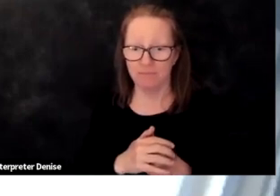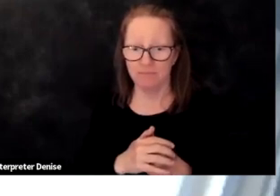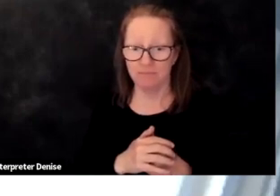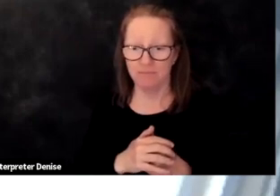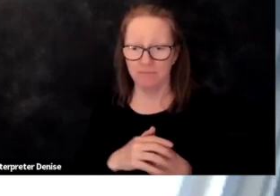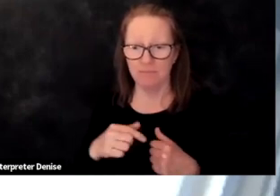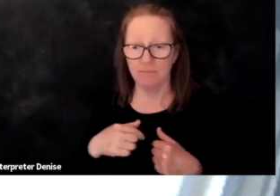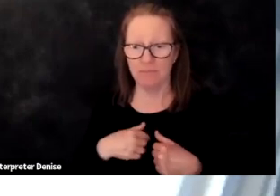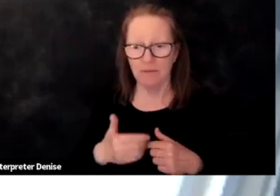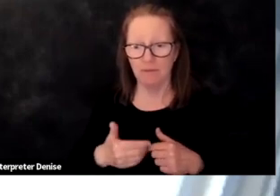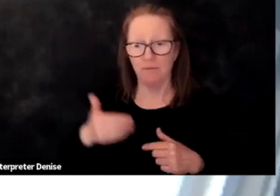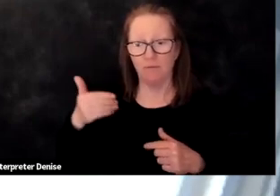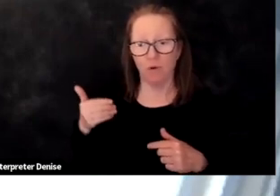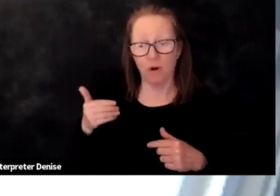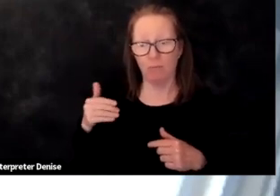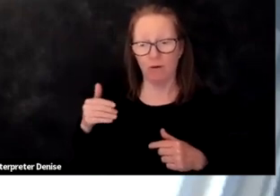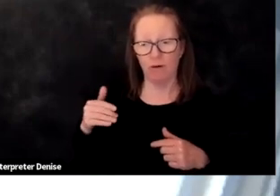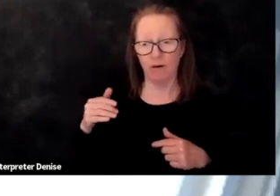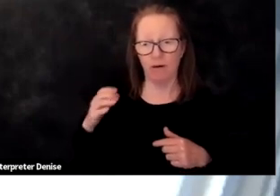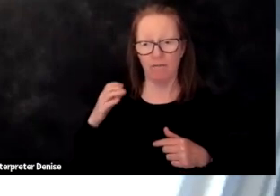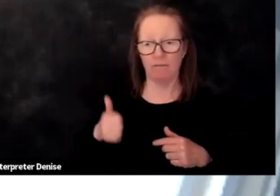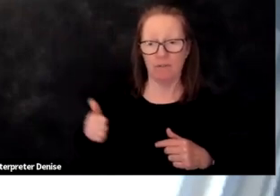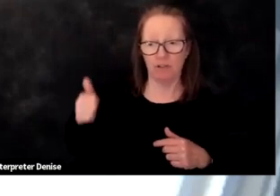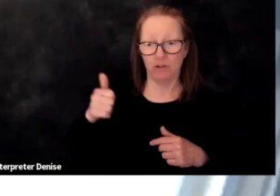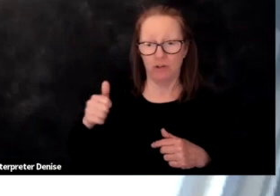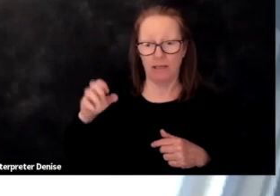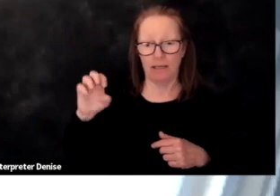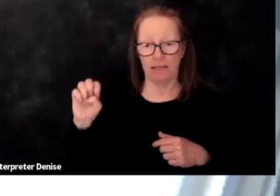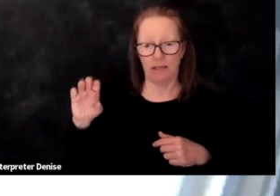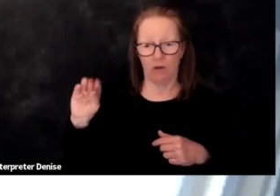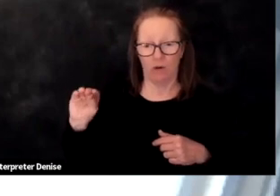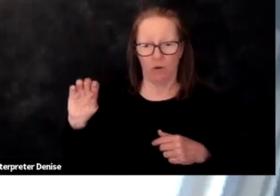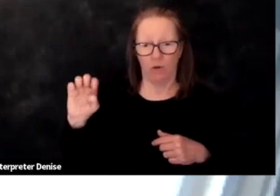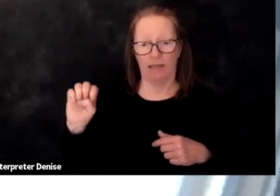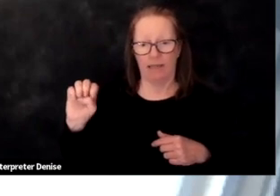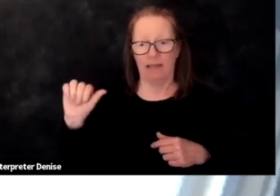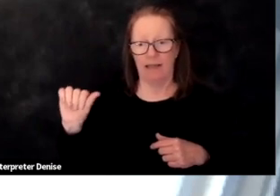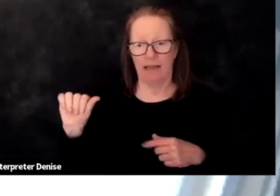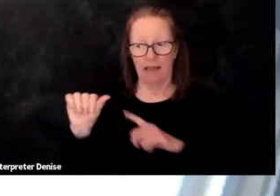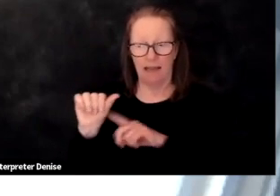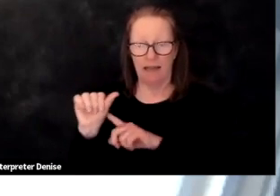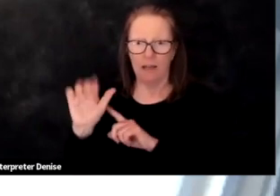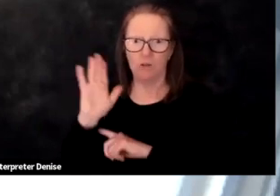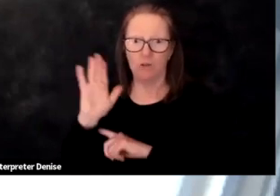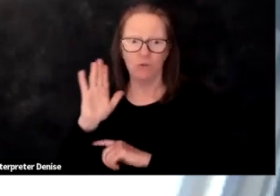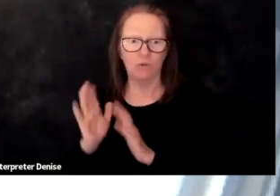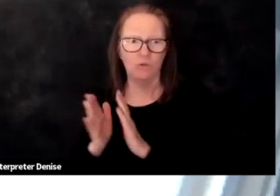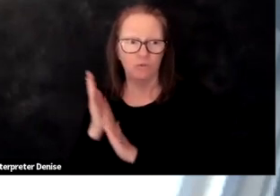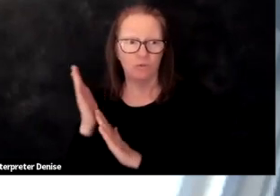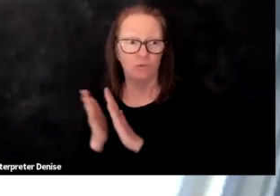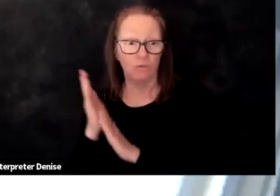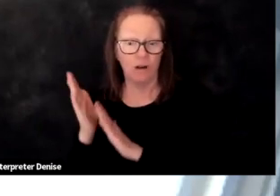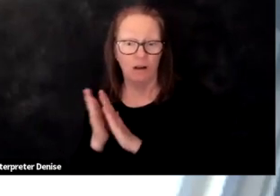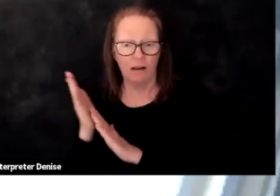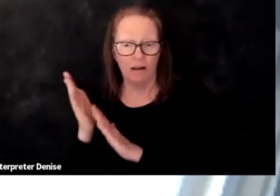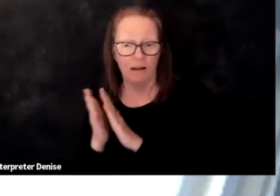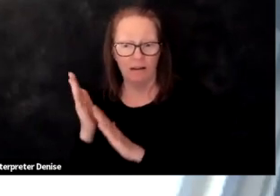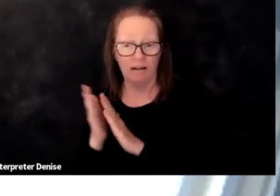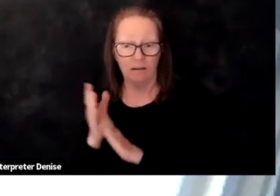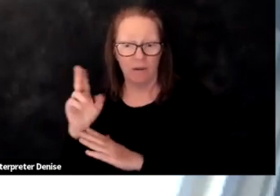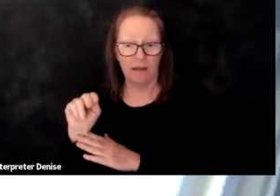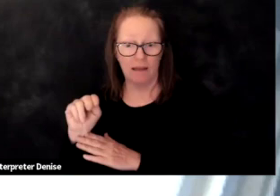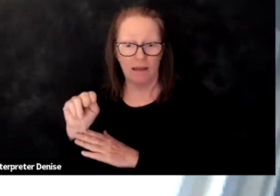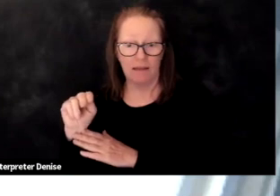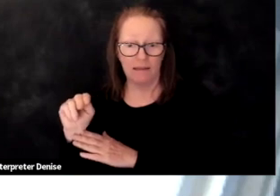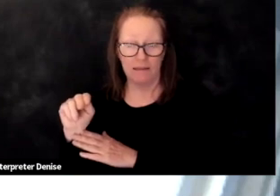official in EOEA for a number of years, the lifeguard process used to be run by MDC. It's a very important process, and I'm hopeful that you